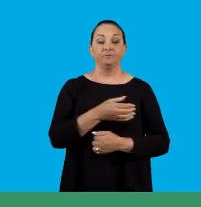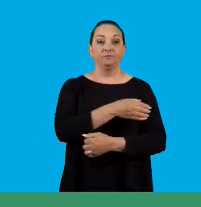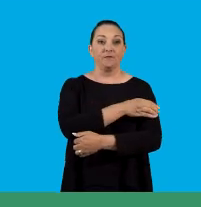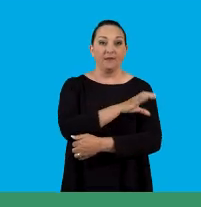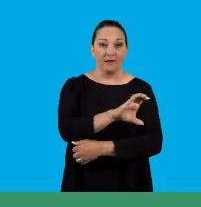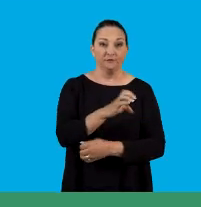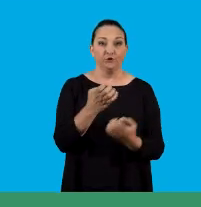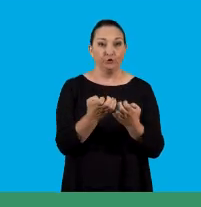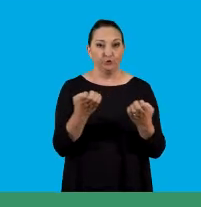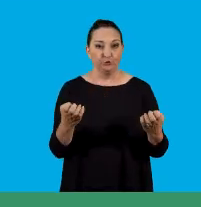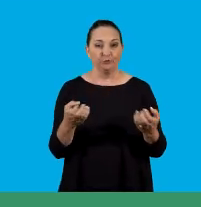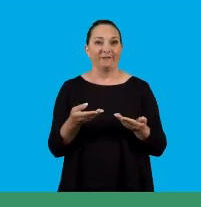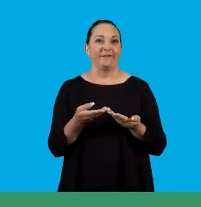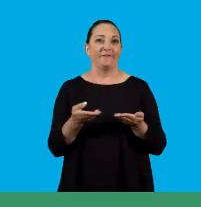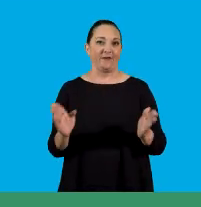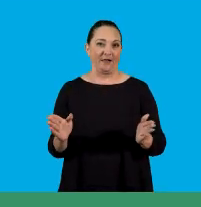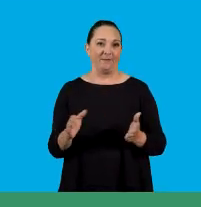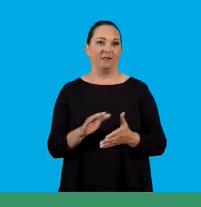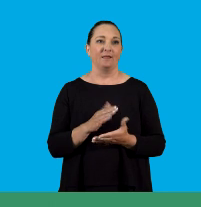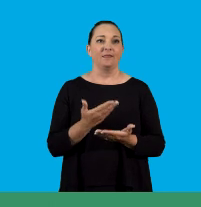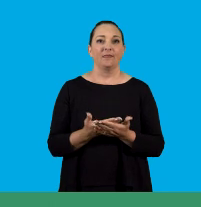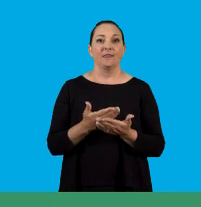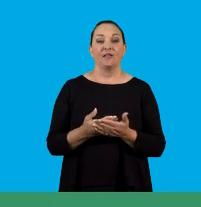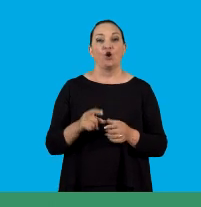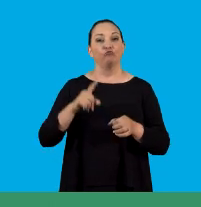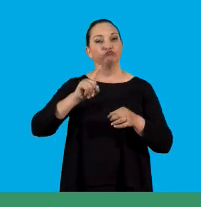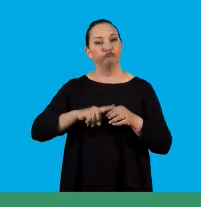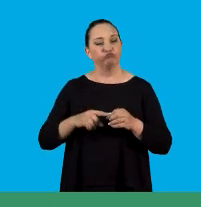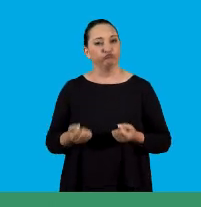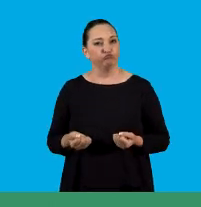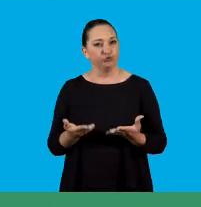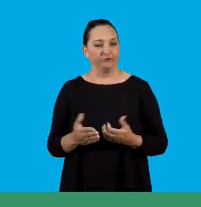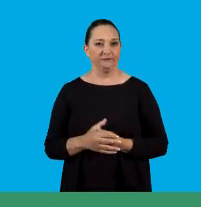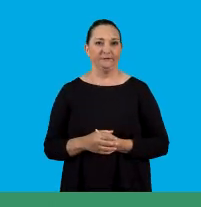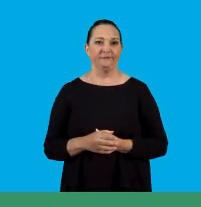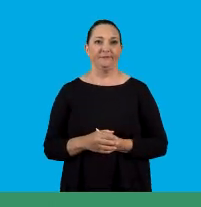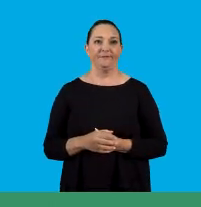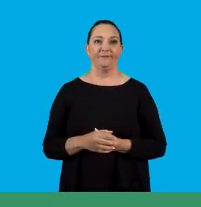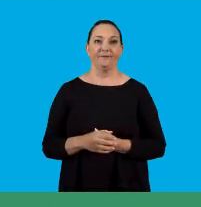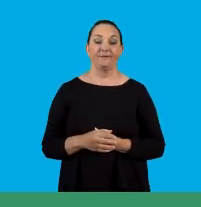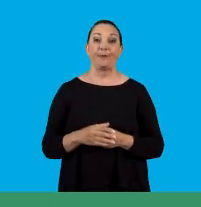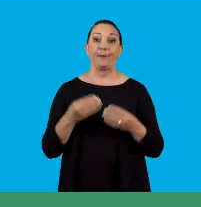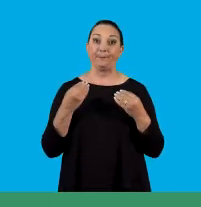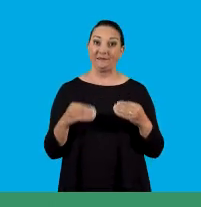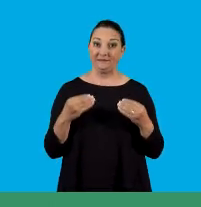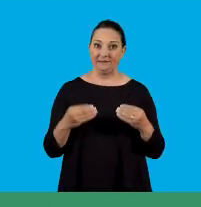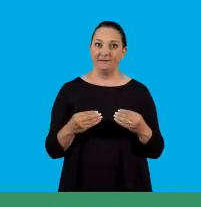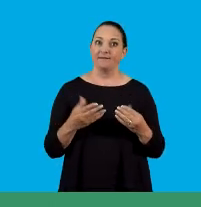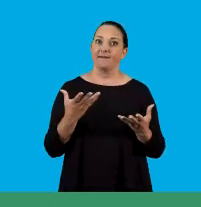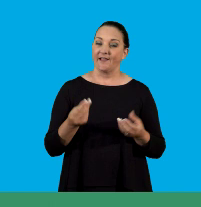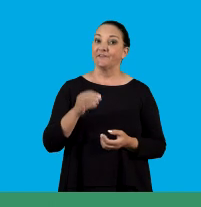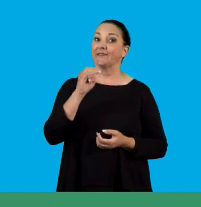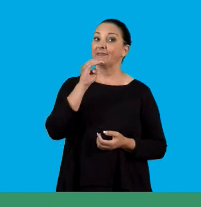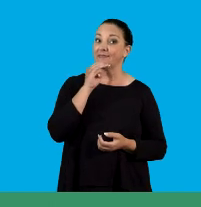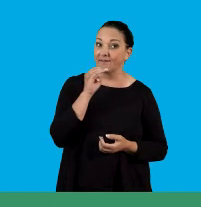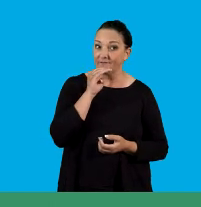and equipment are available to render quality services. So this is to say the business has sufficient, meaning